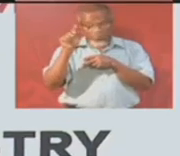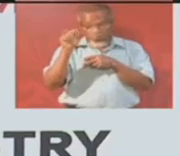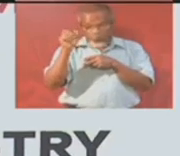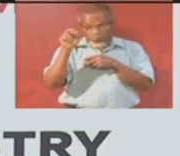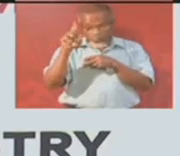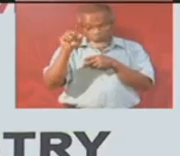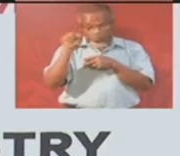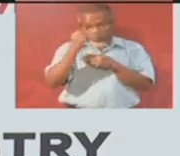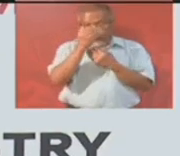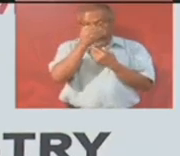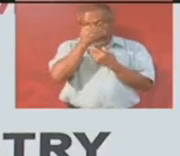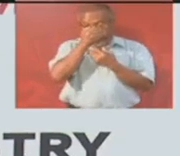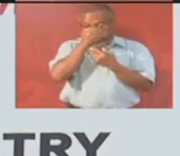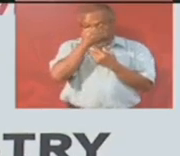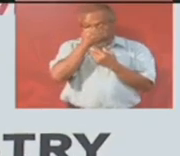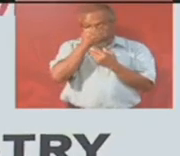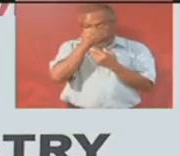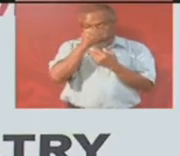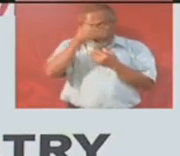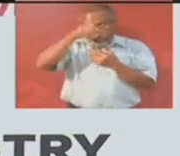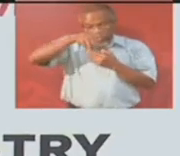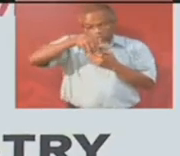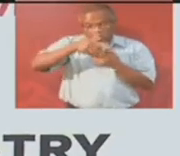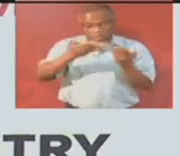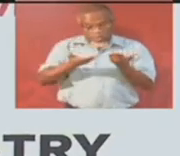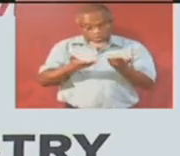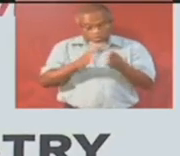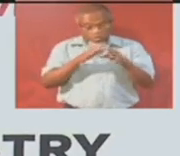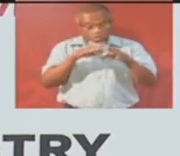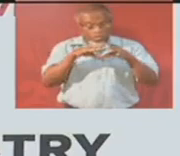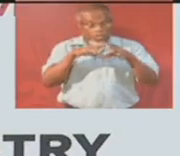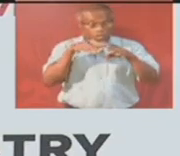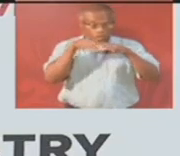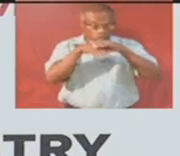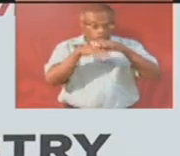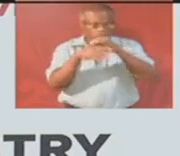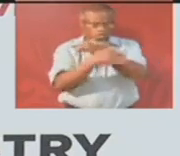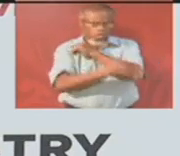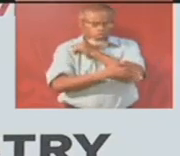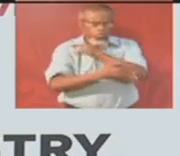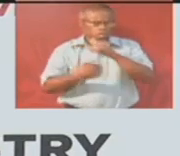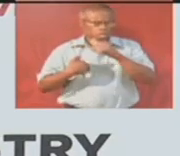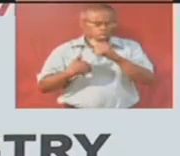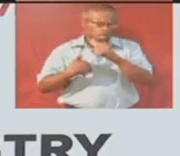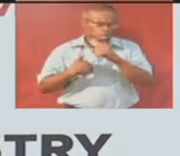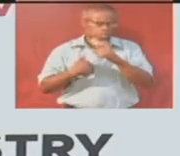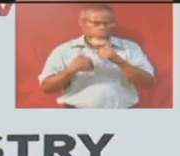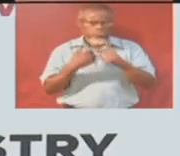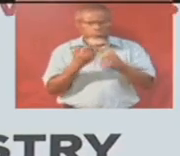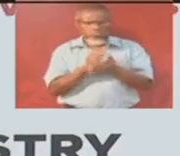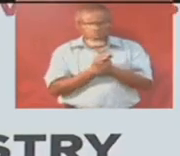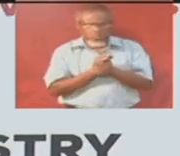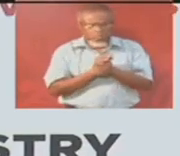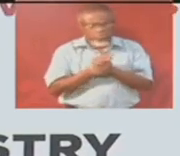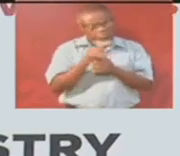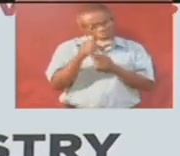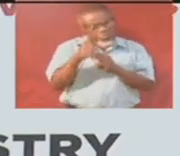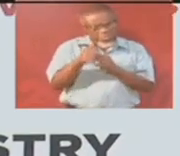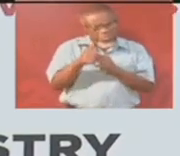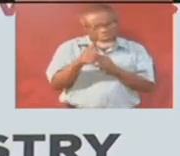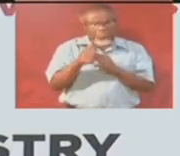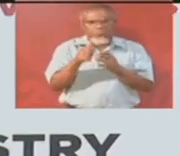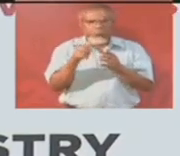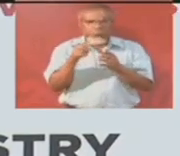country, we had over 100 ventilators across the system. We acquired